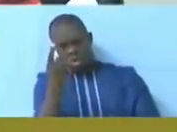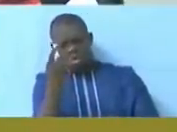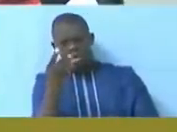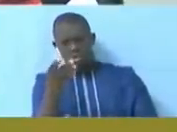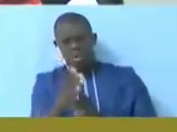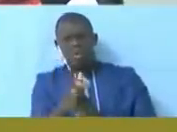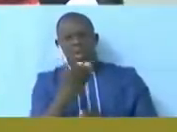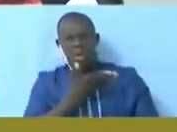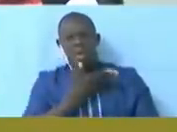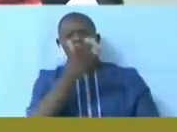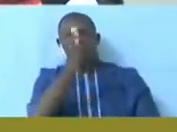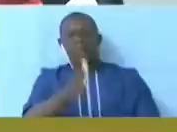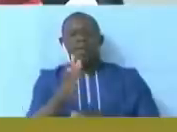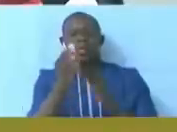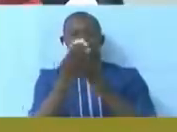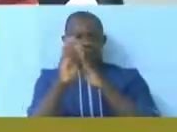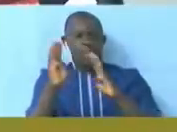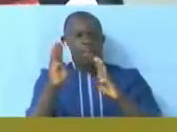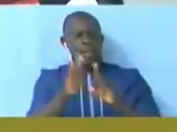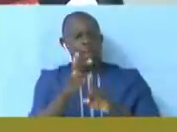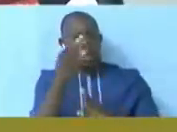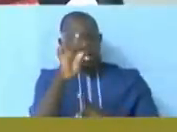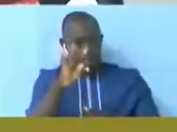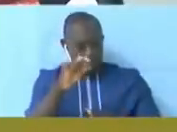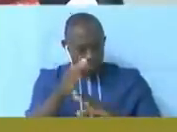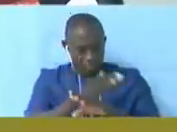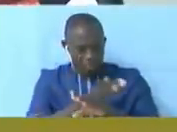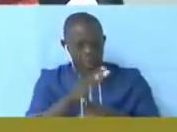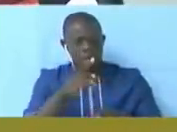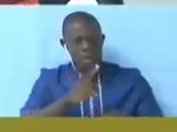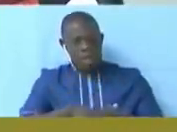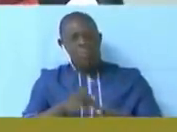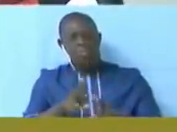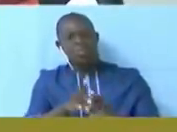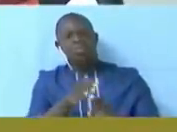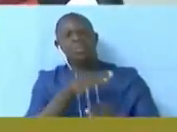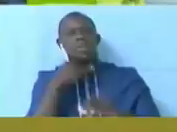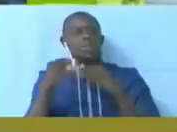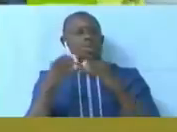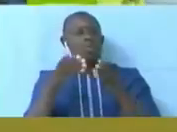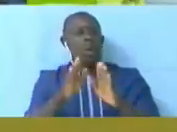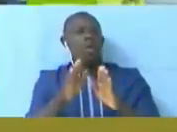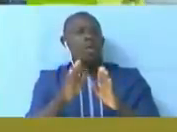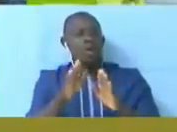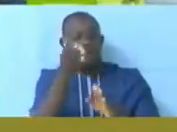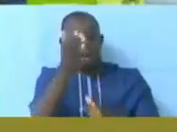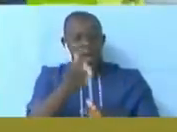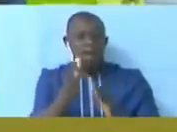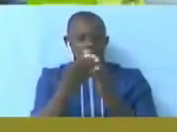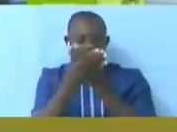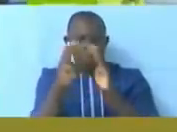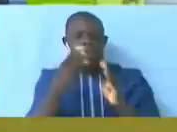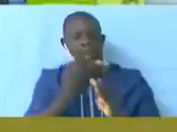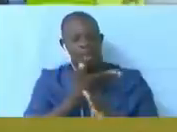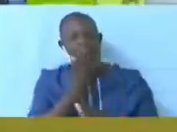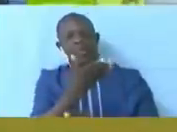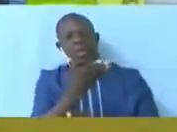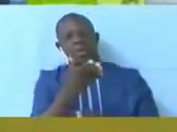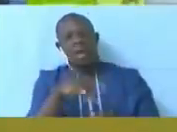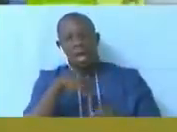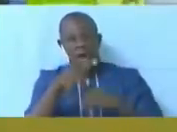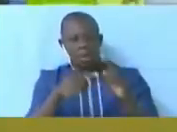And there was a right to bail. Even in murder cases, unlike what operates today. Yes, there was a right to bail in murder cases. Ah,